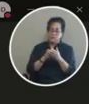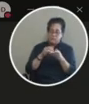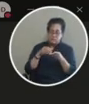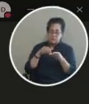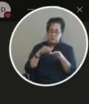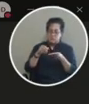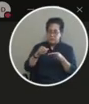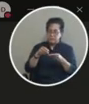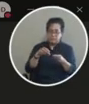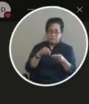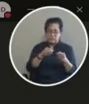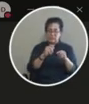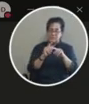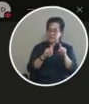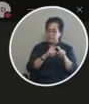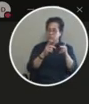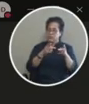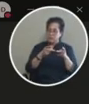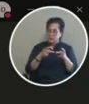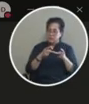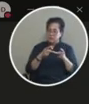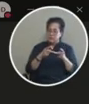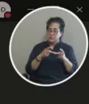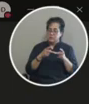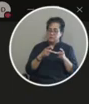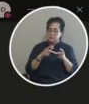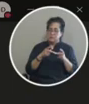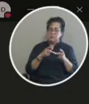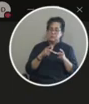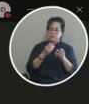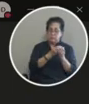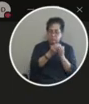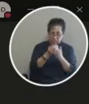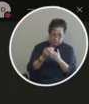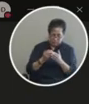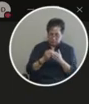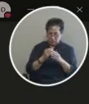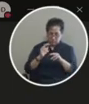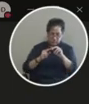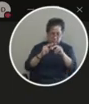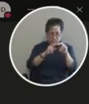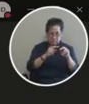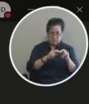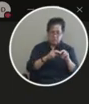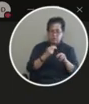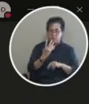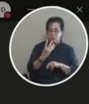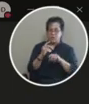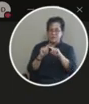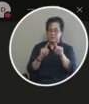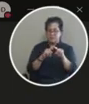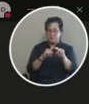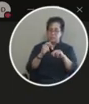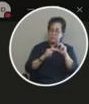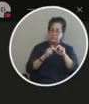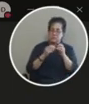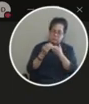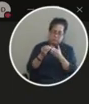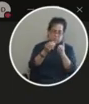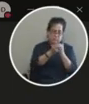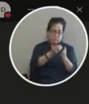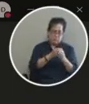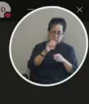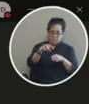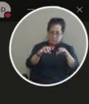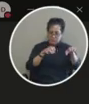spent on different facilities in order to relocate the city hall into 4 different facilities. So I made that very